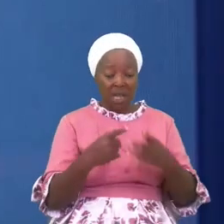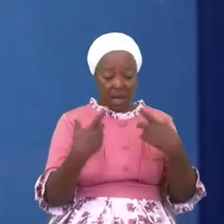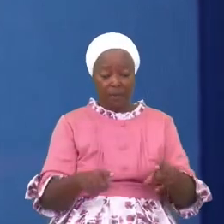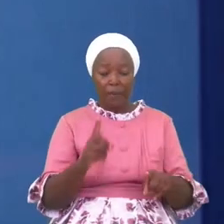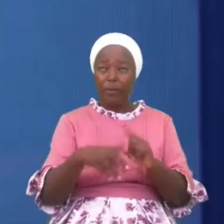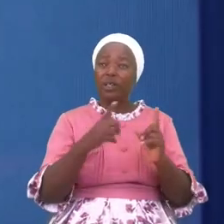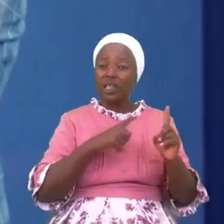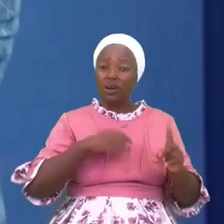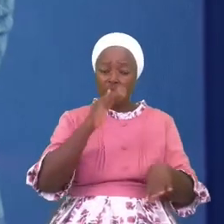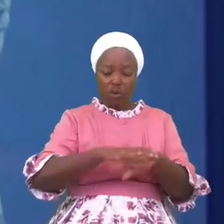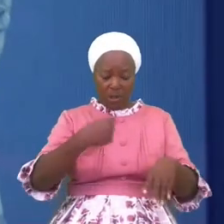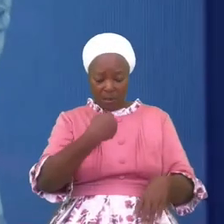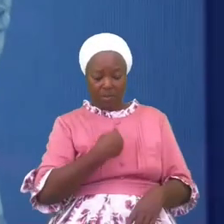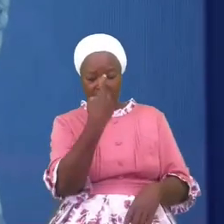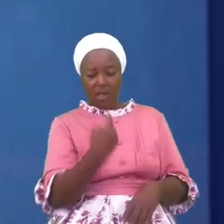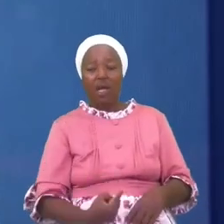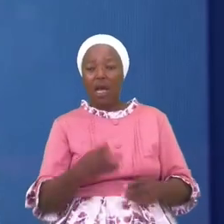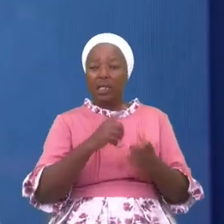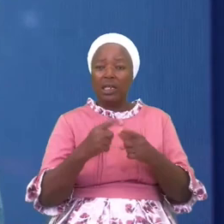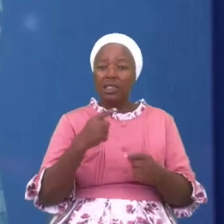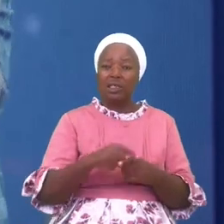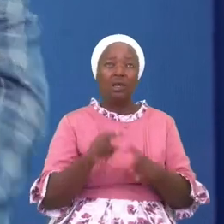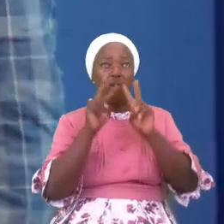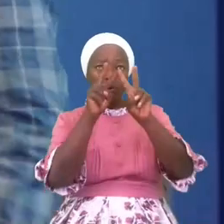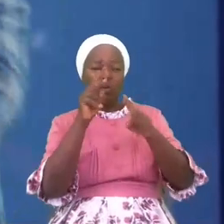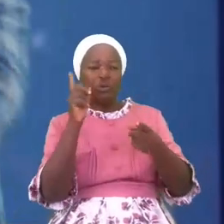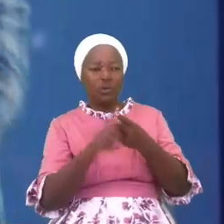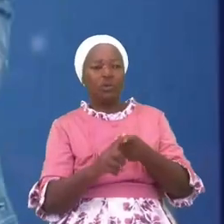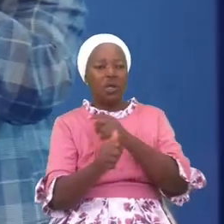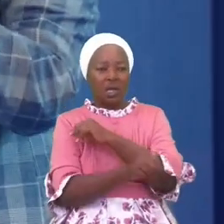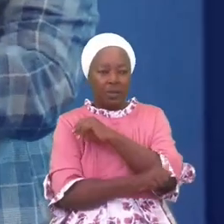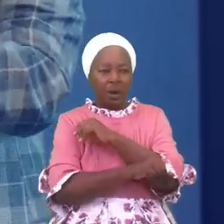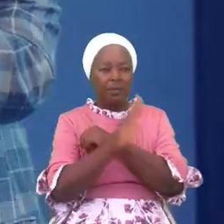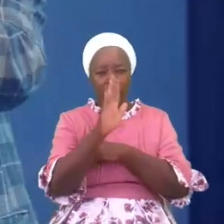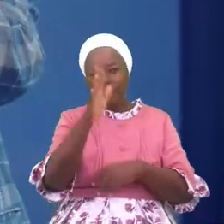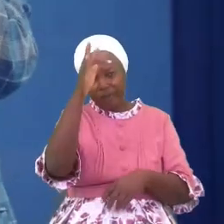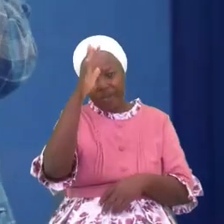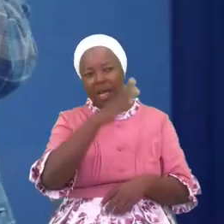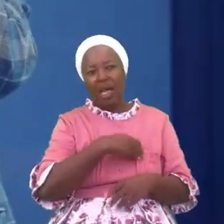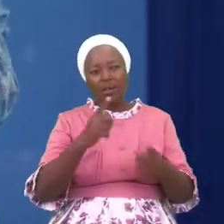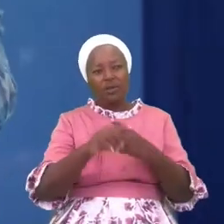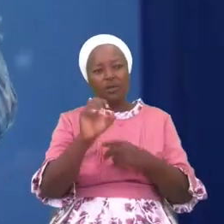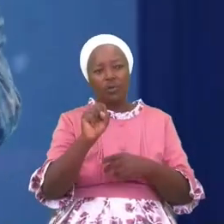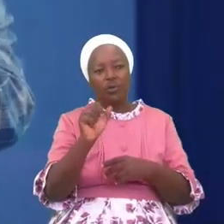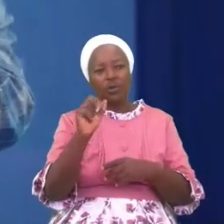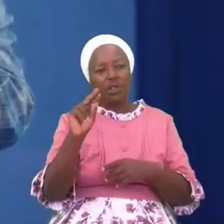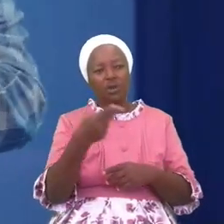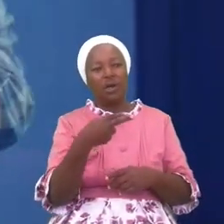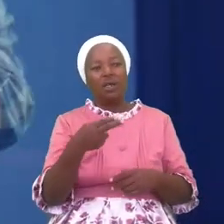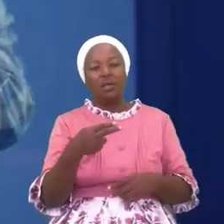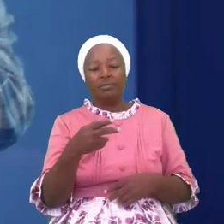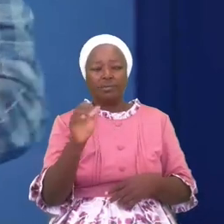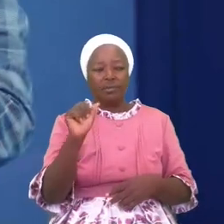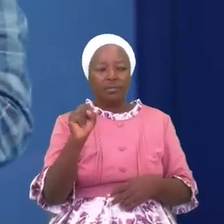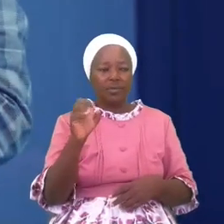unto Abraham your father and unto Sarah that bear you, for I called him